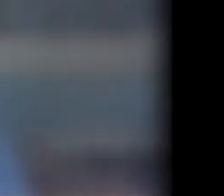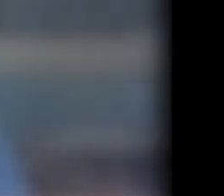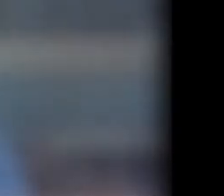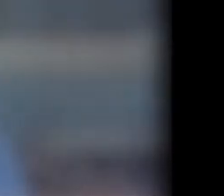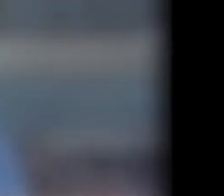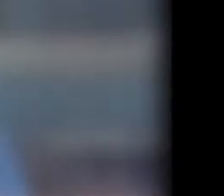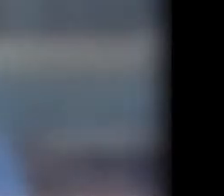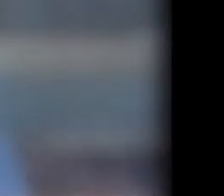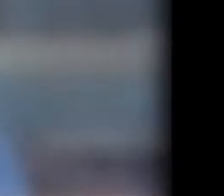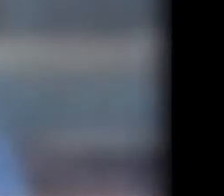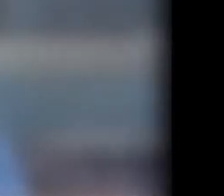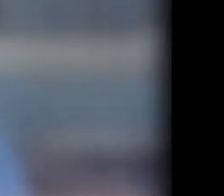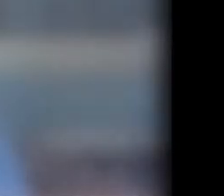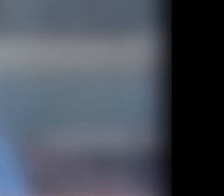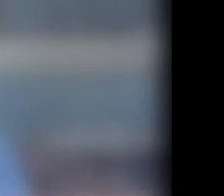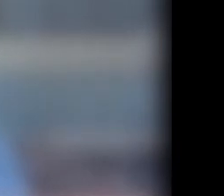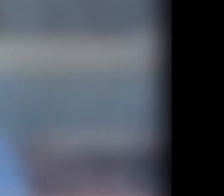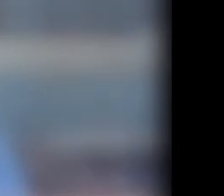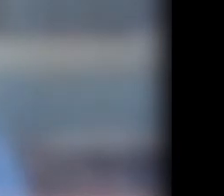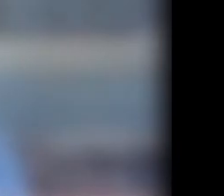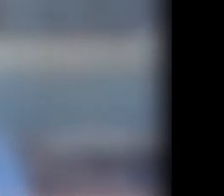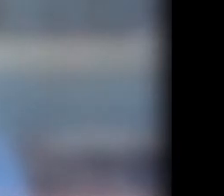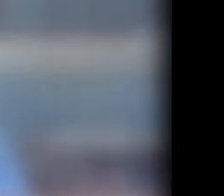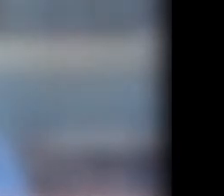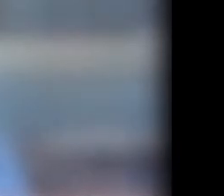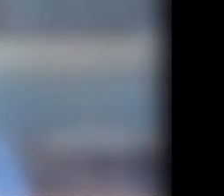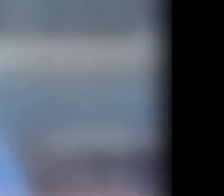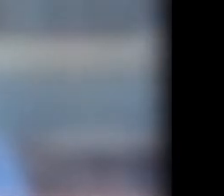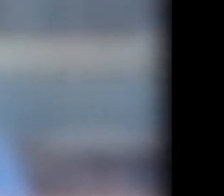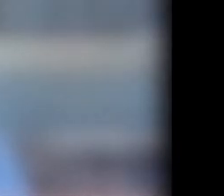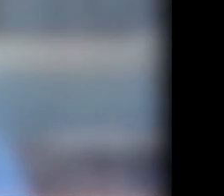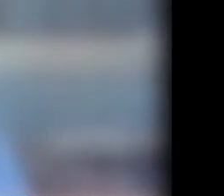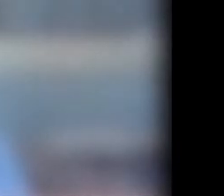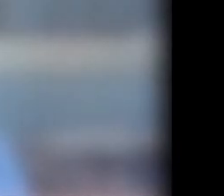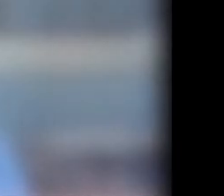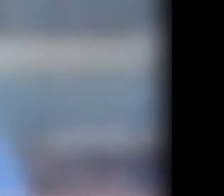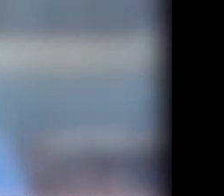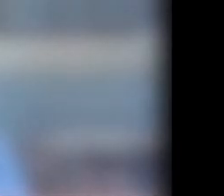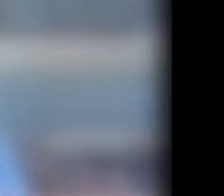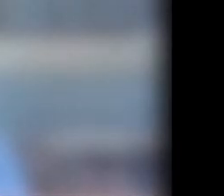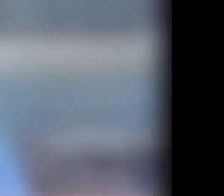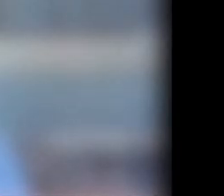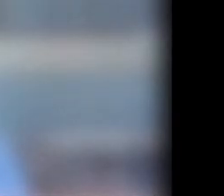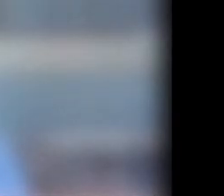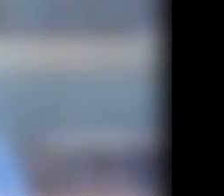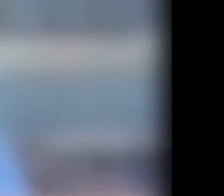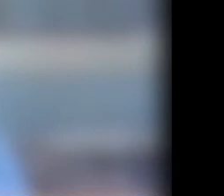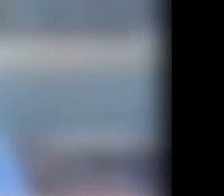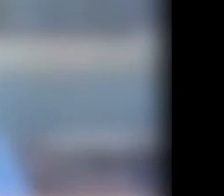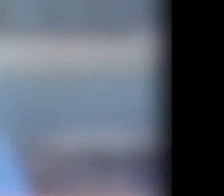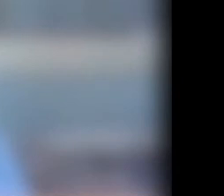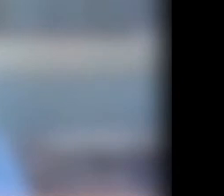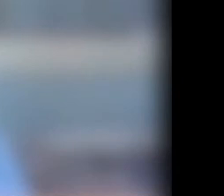I relying on experience because of its order rather than its merit or relevance? So how do we assess